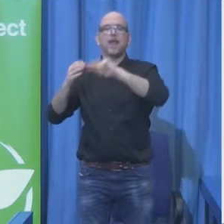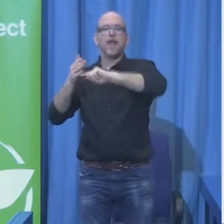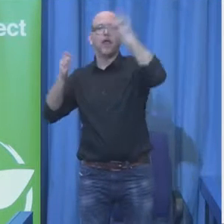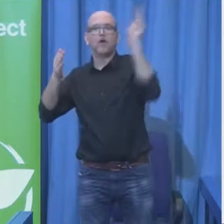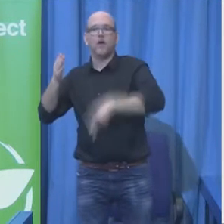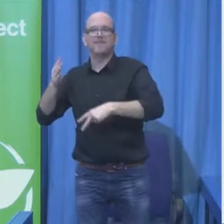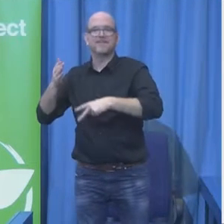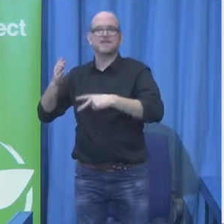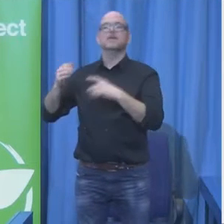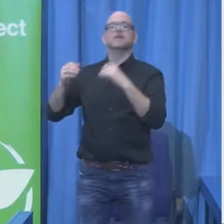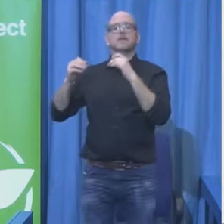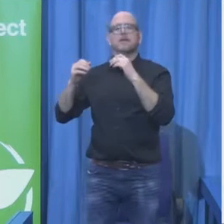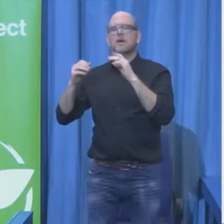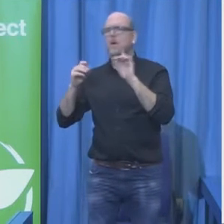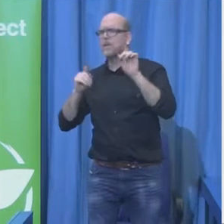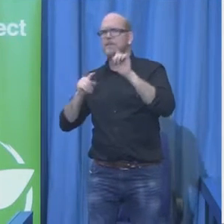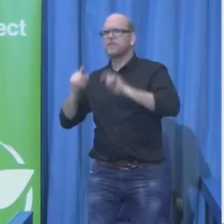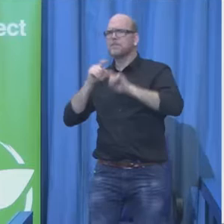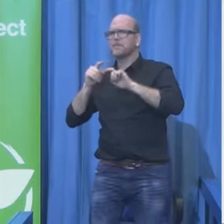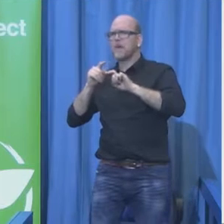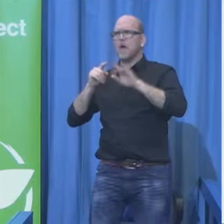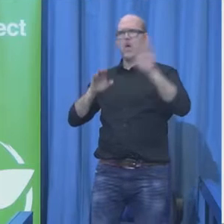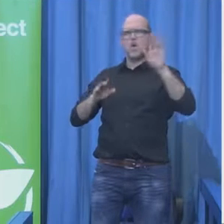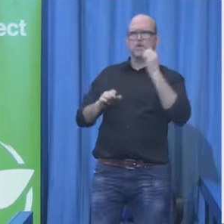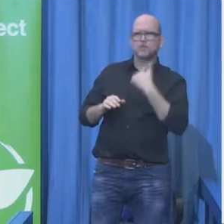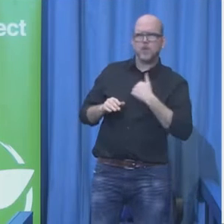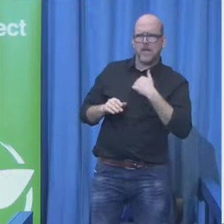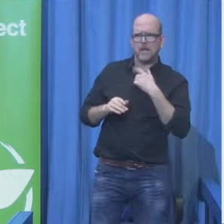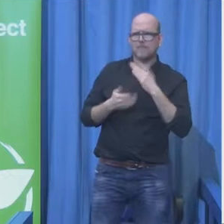very good legislation and policy on disability.